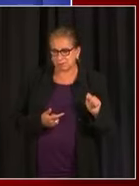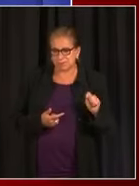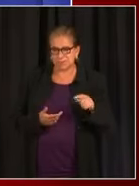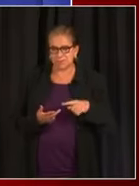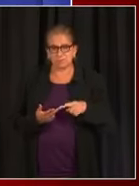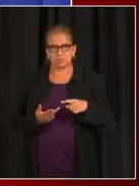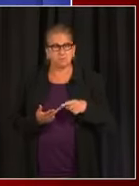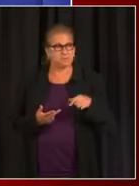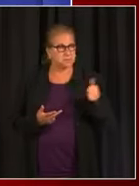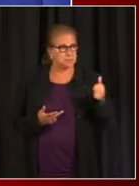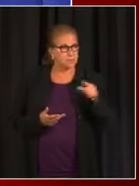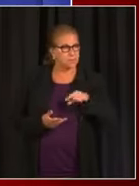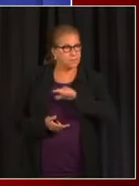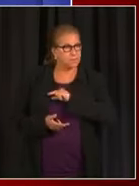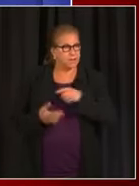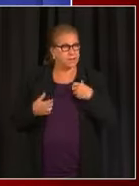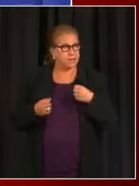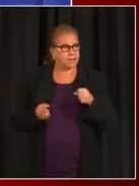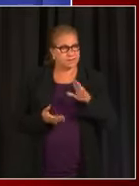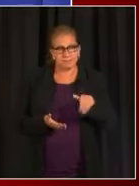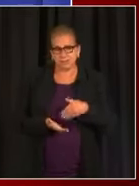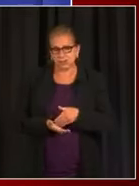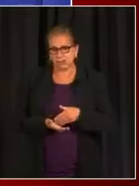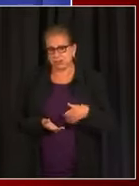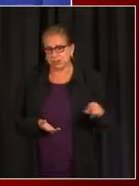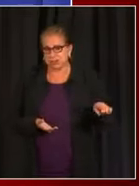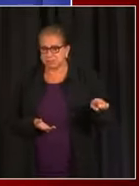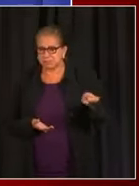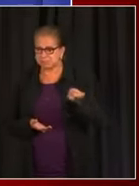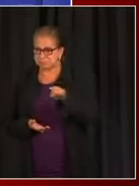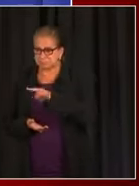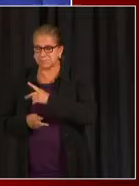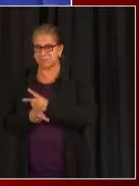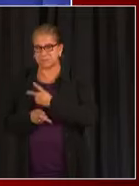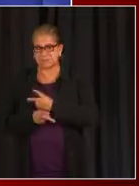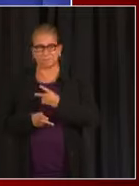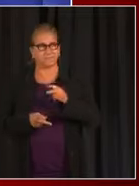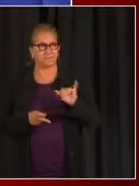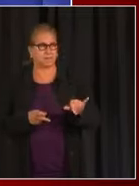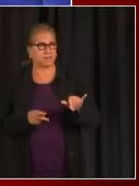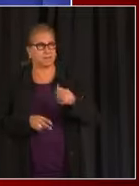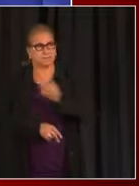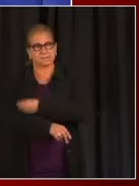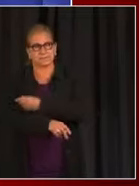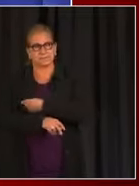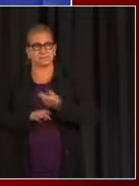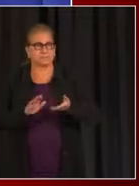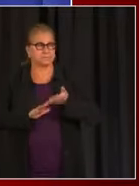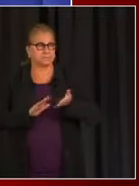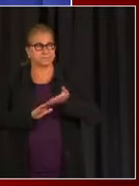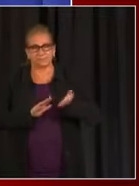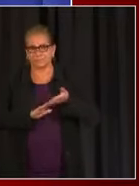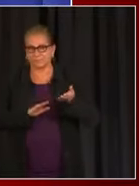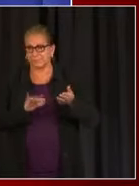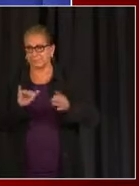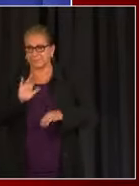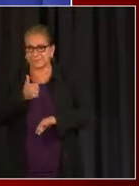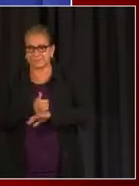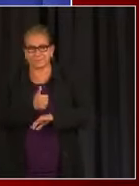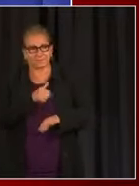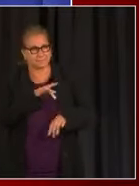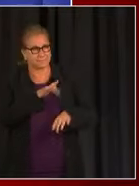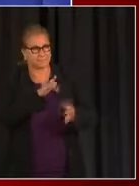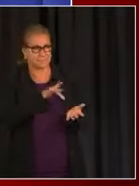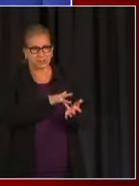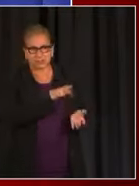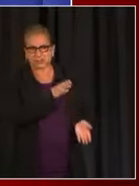federally qualified health centers, and all of our school-based health centers that are operated by federally qualified health centers, and Children's